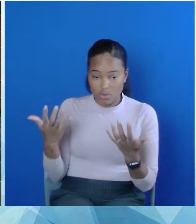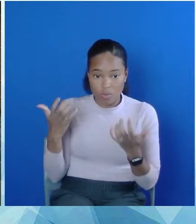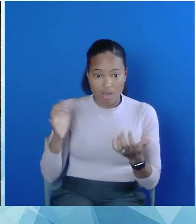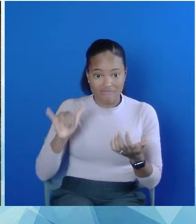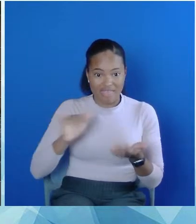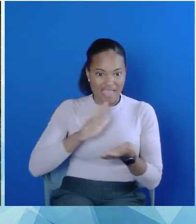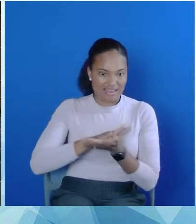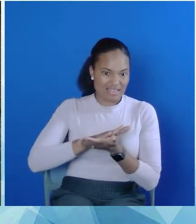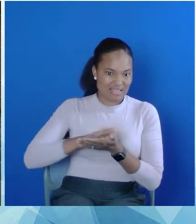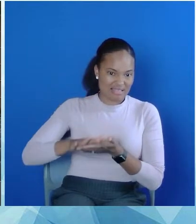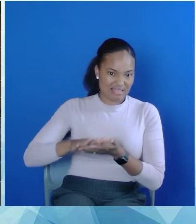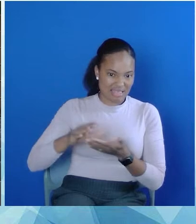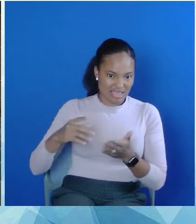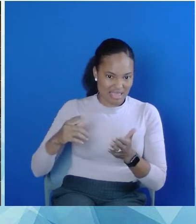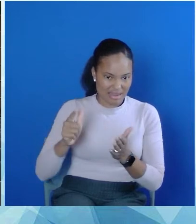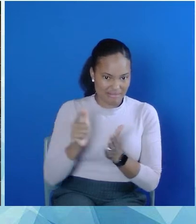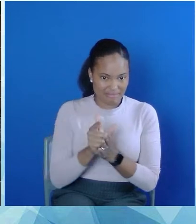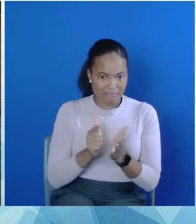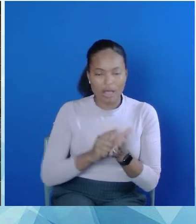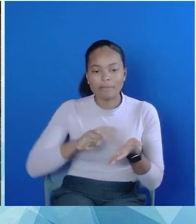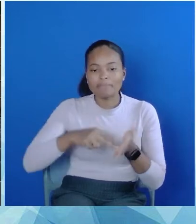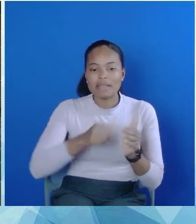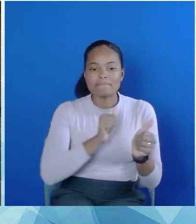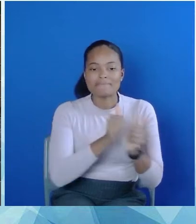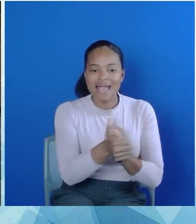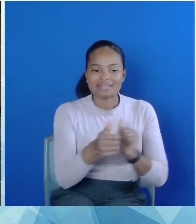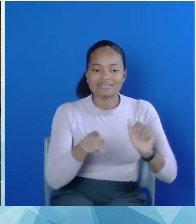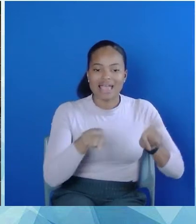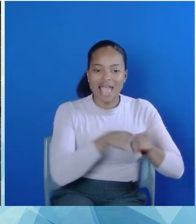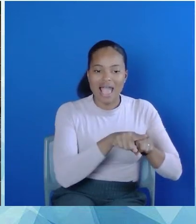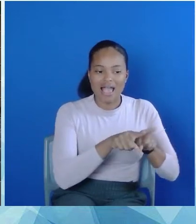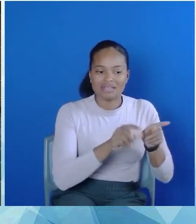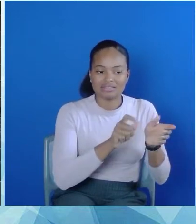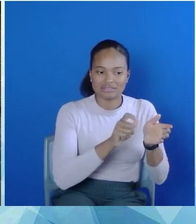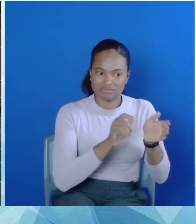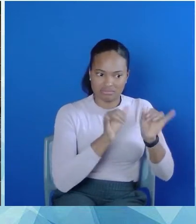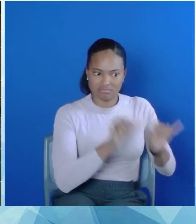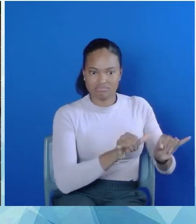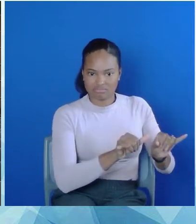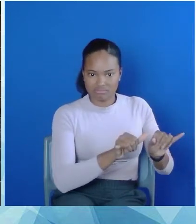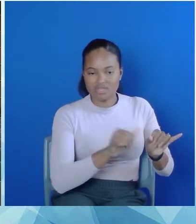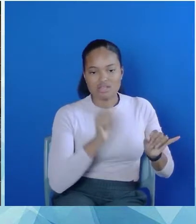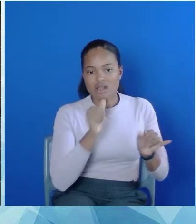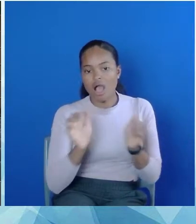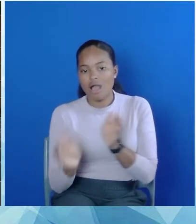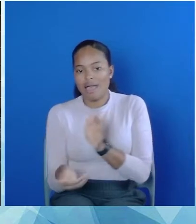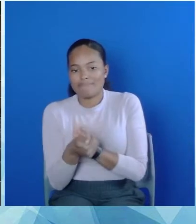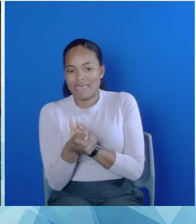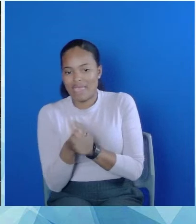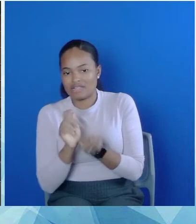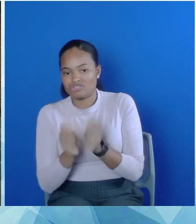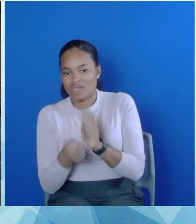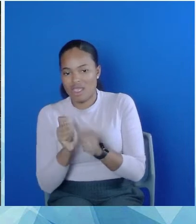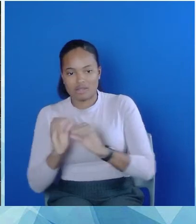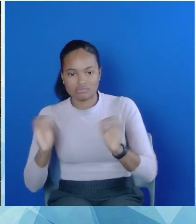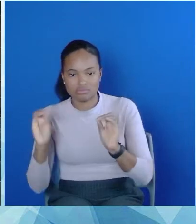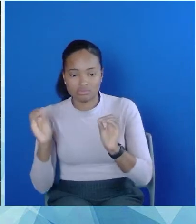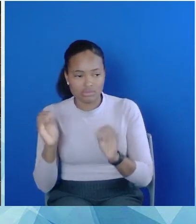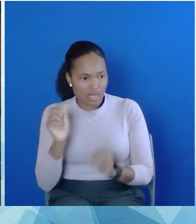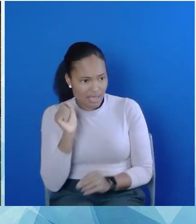meaning to pass it as it's written. As it's written. Not with any amendments. Okay, and you will keep us up to date on